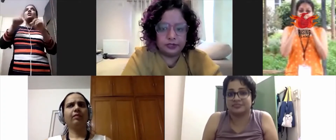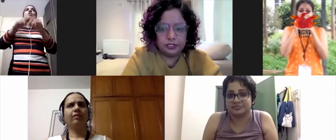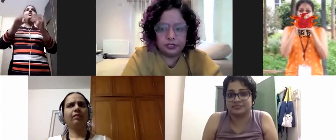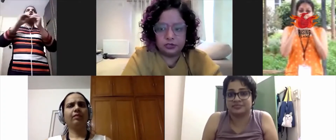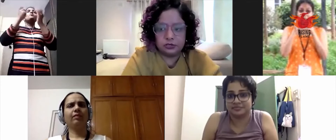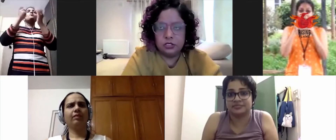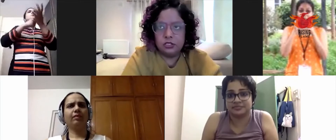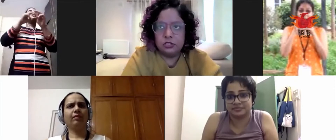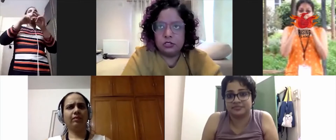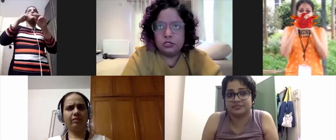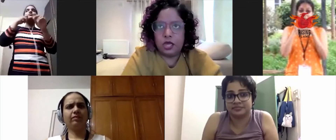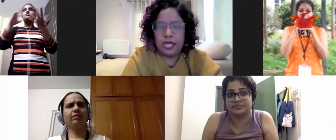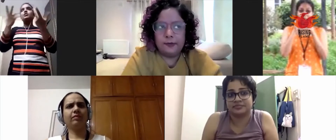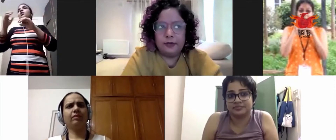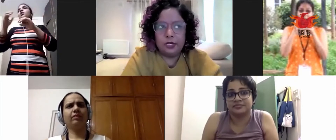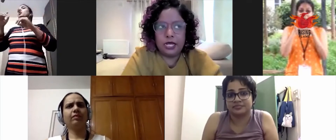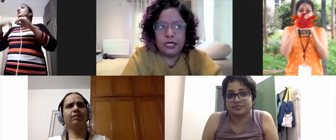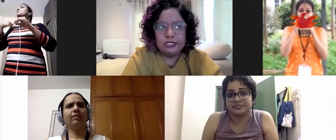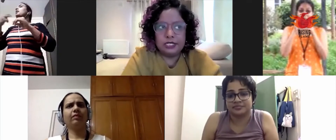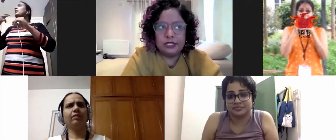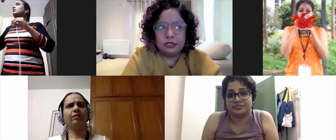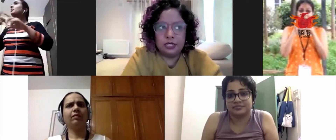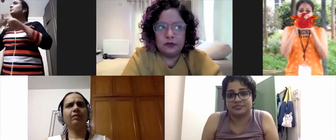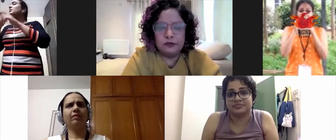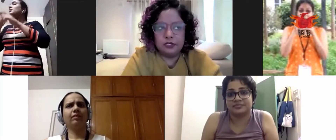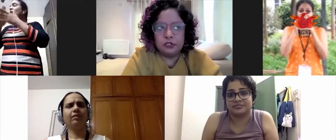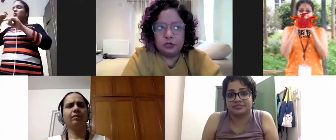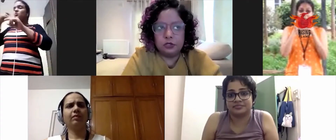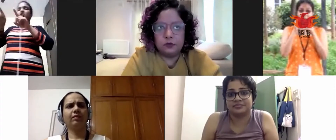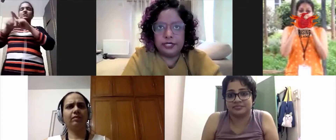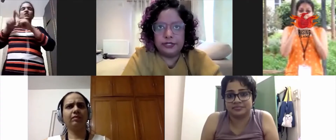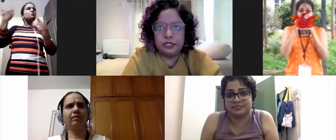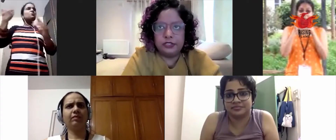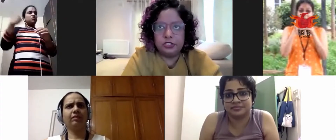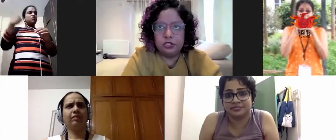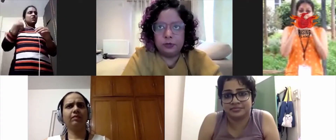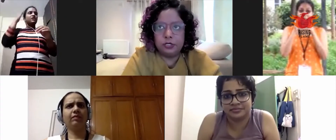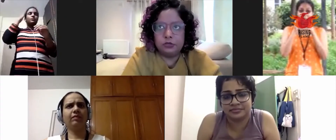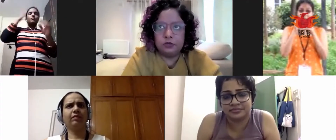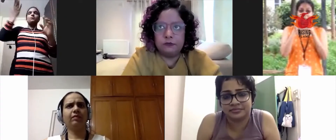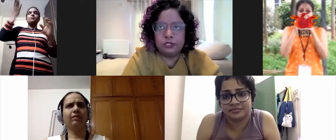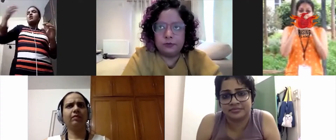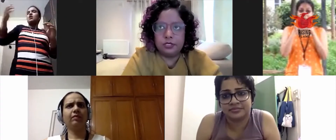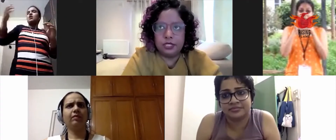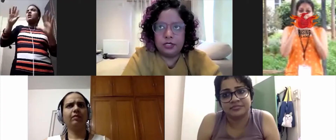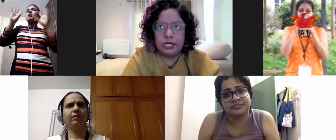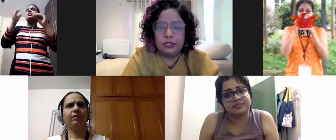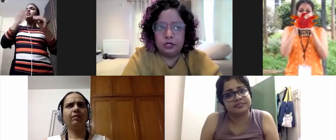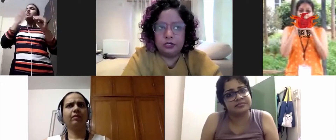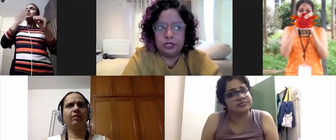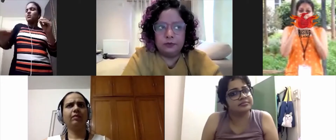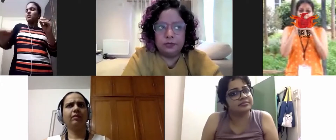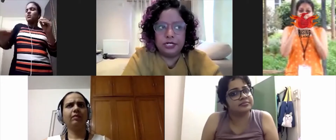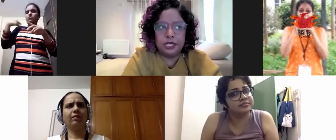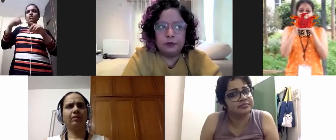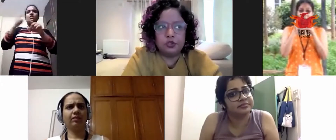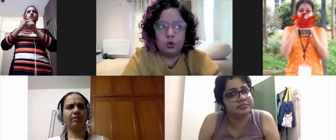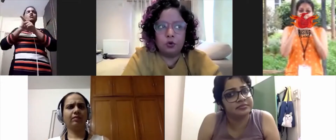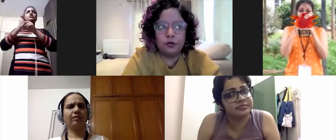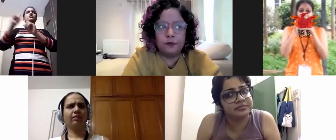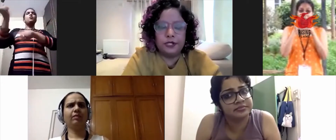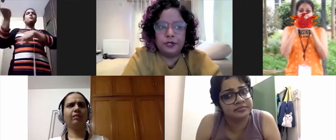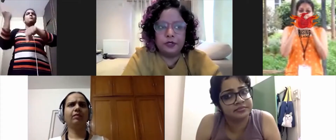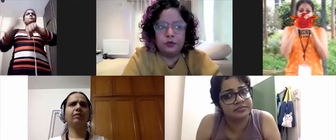the representation. So I remember I was 10, 11 years old when a teacher punished me for something that I had not done, but I was